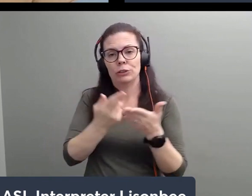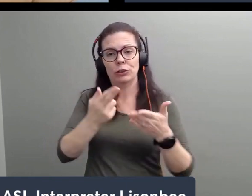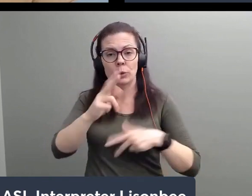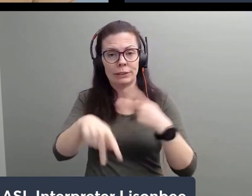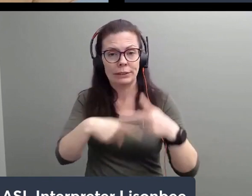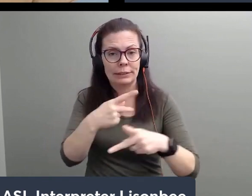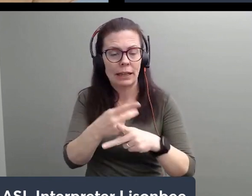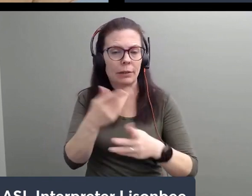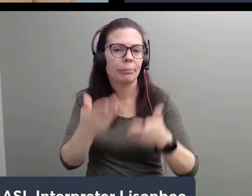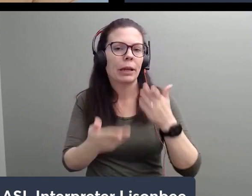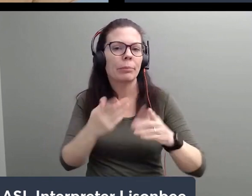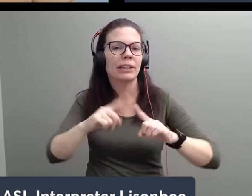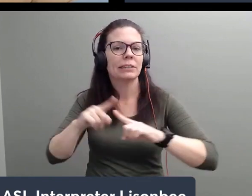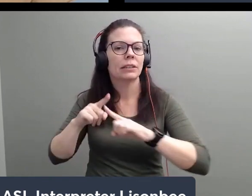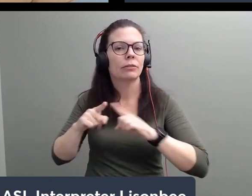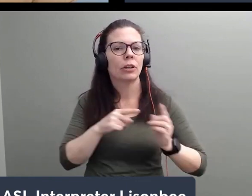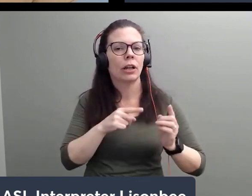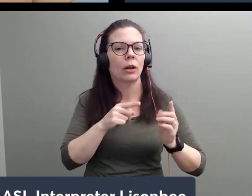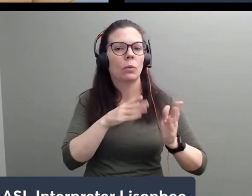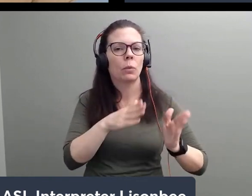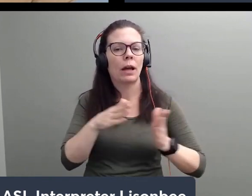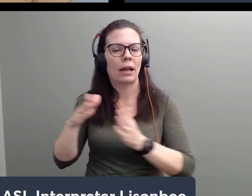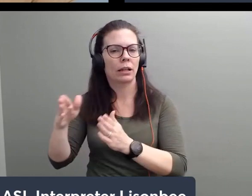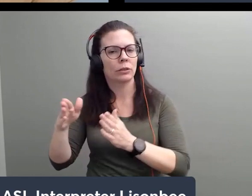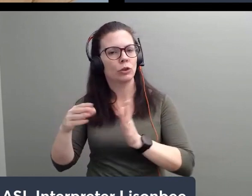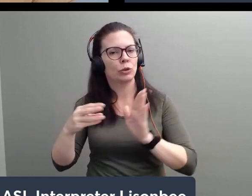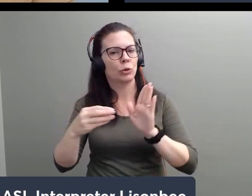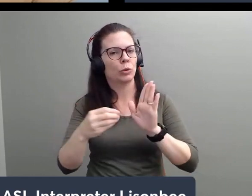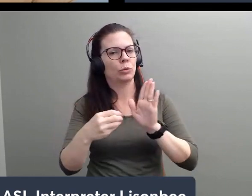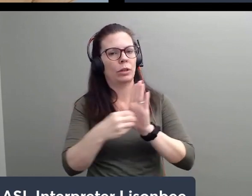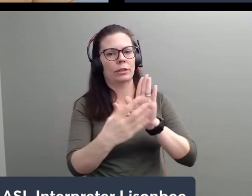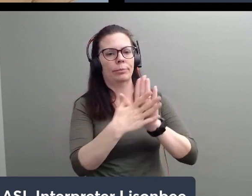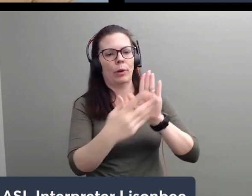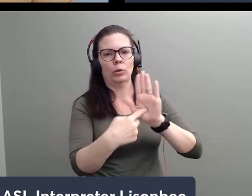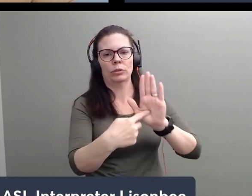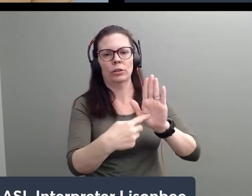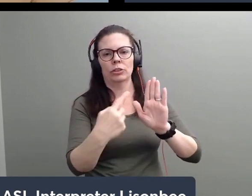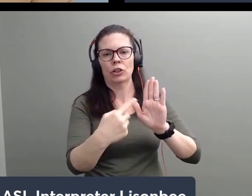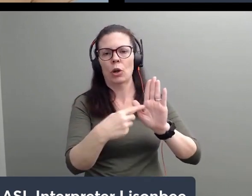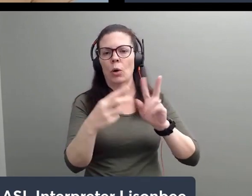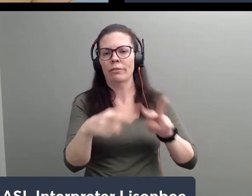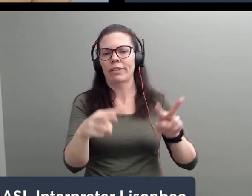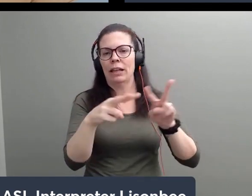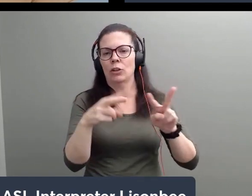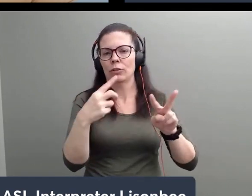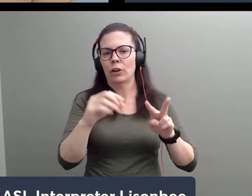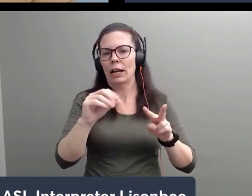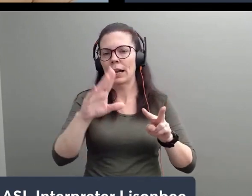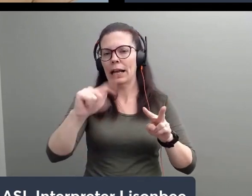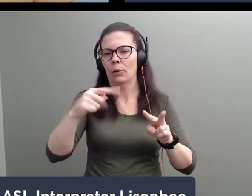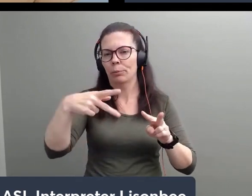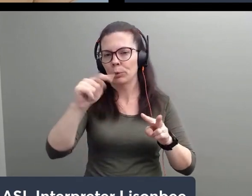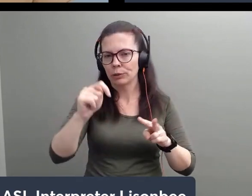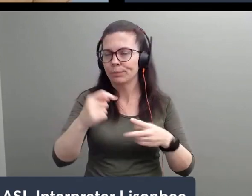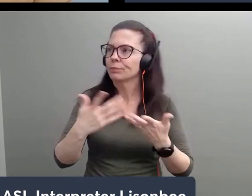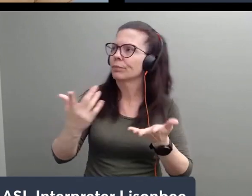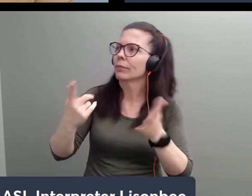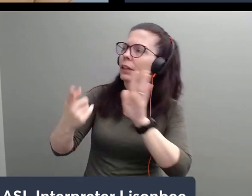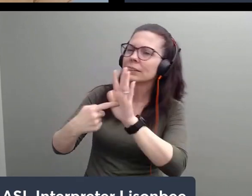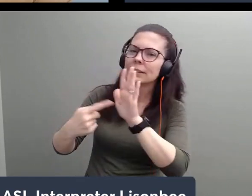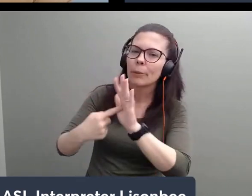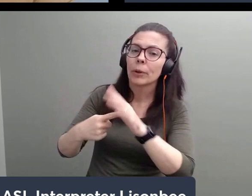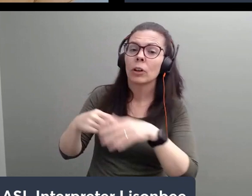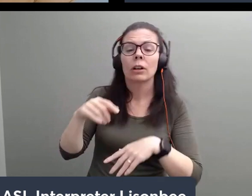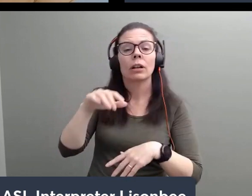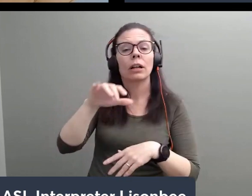have a different way of exposing where the output values, right? So for example, an